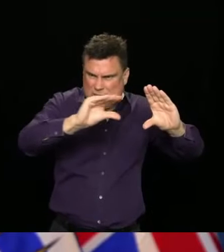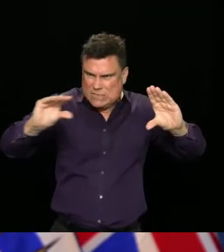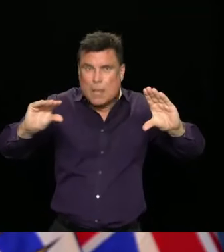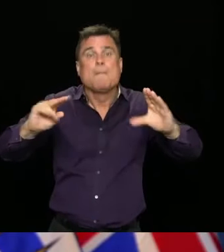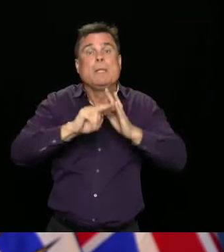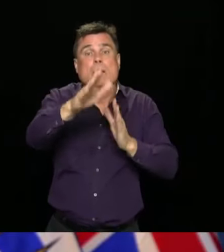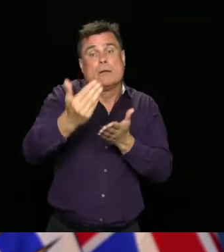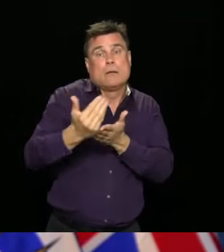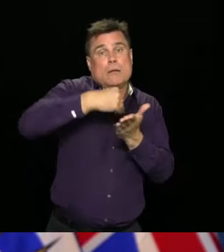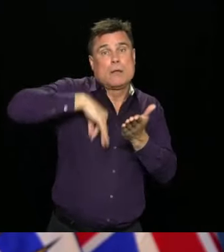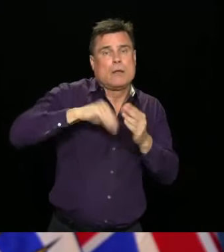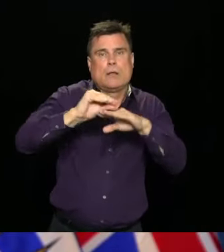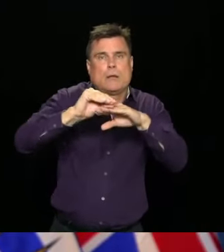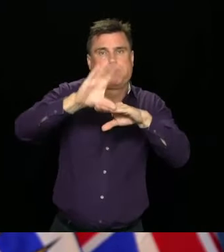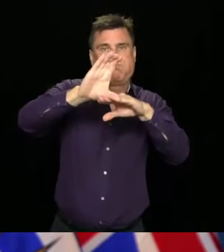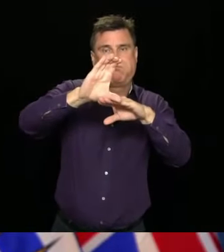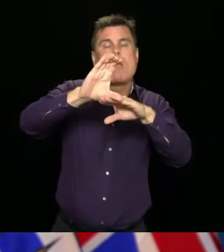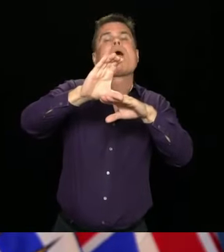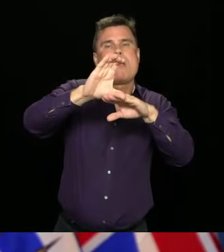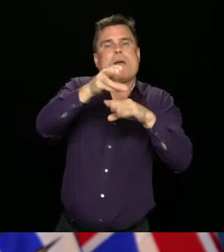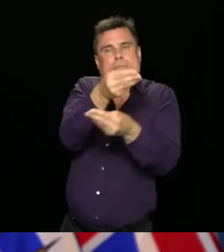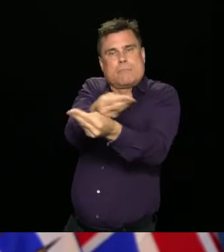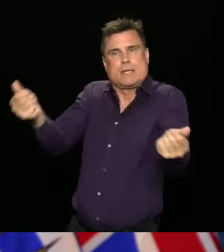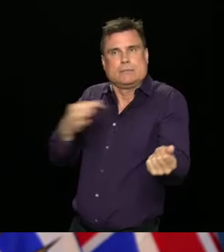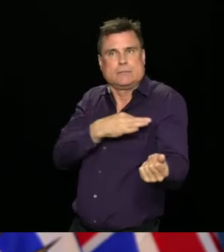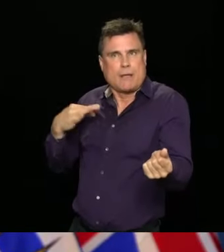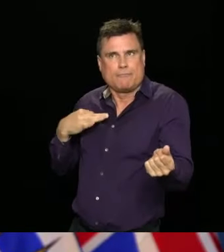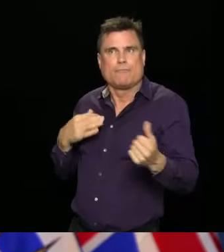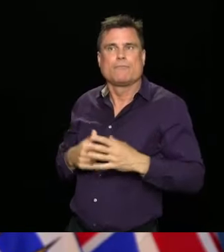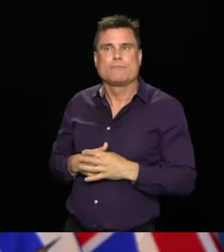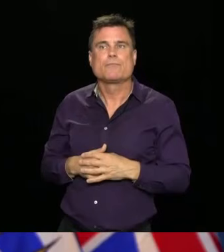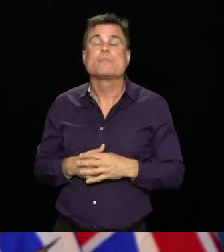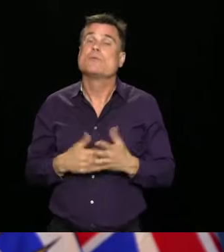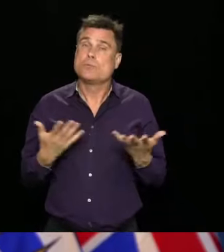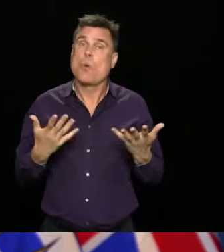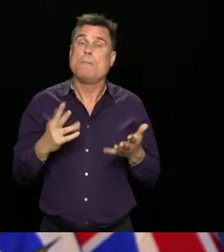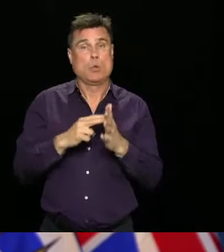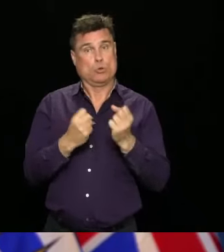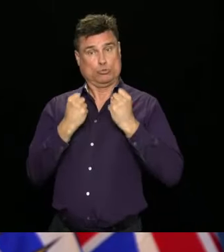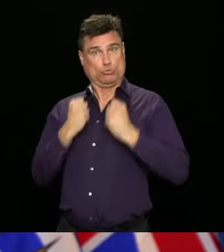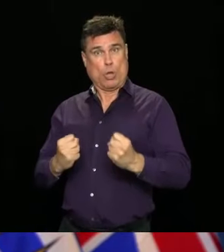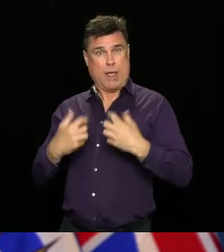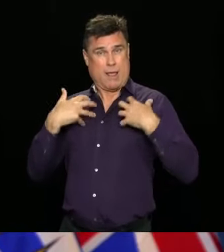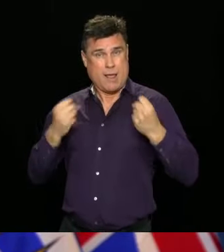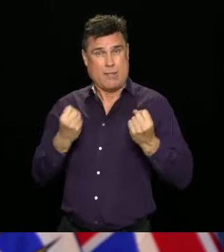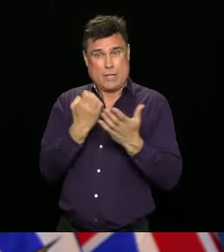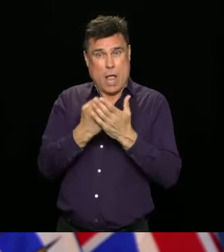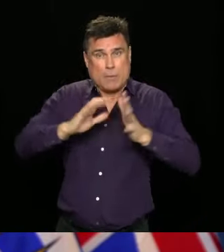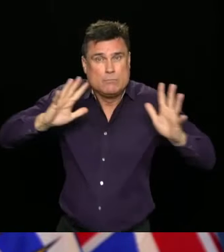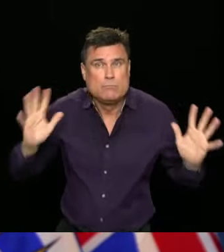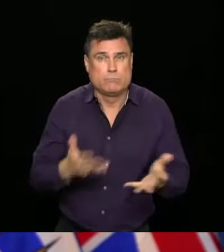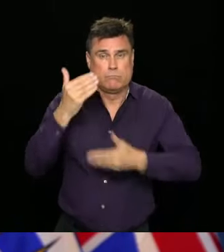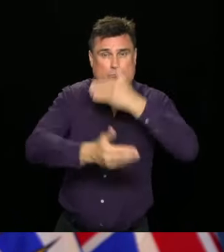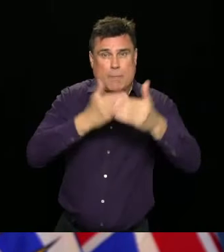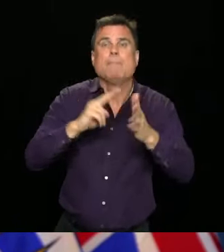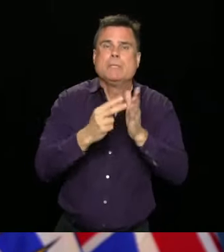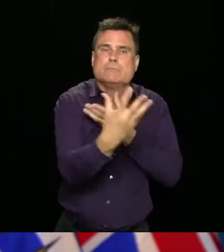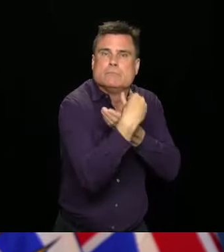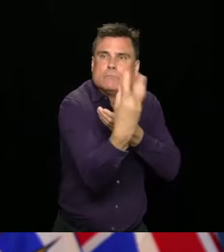that a strong economy has to include everyone in British Columbia. And that includes our lowest paid workers who will now get a little bit